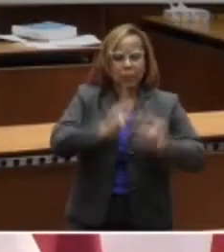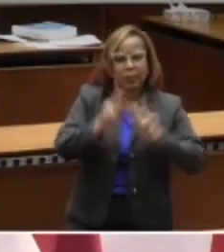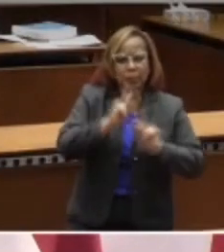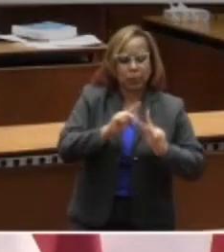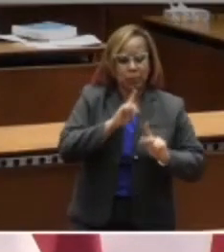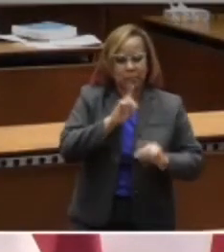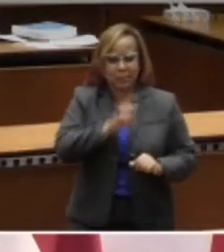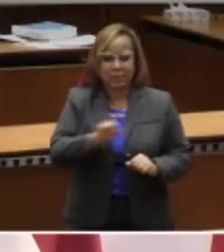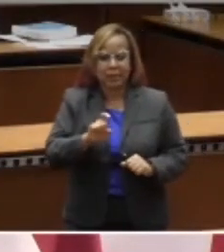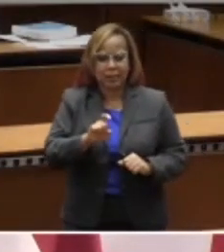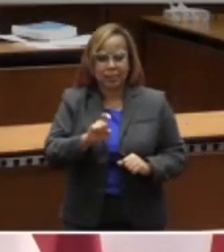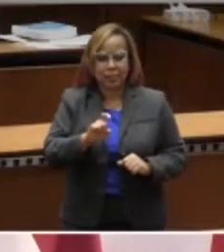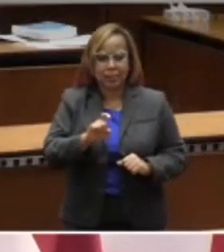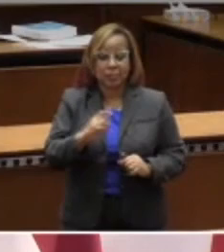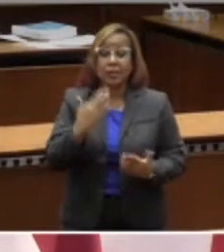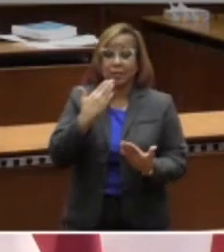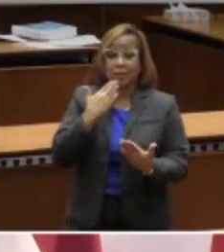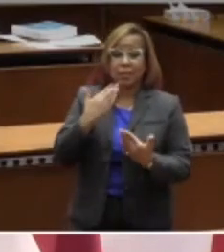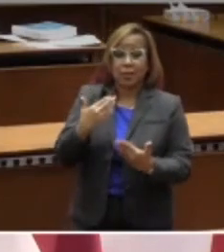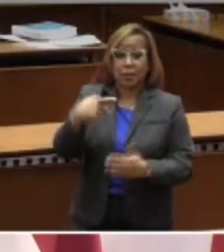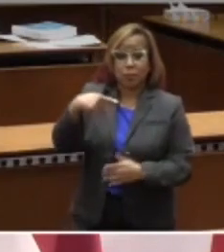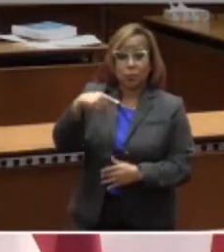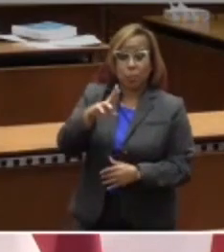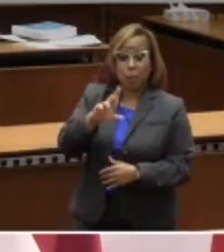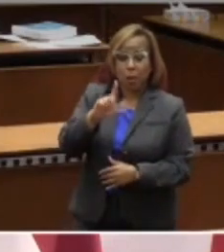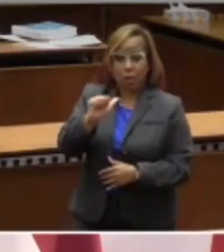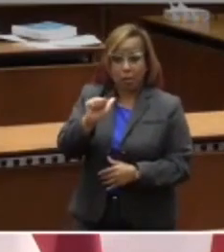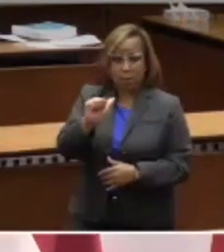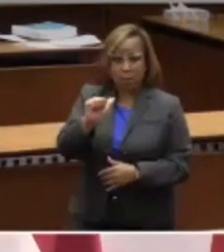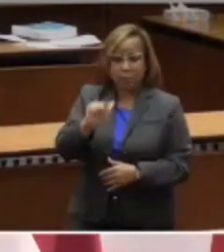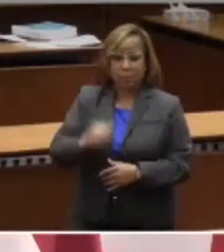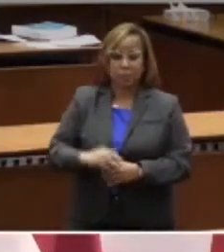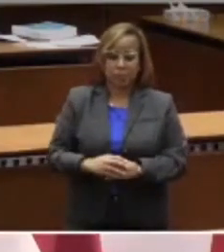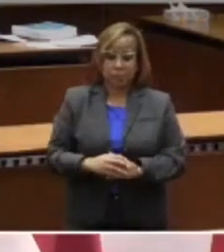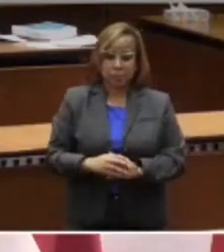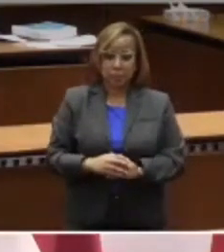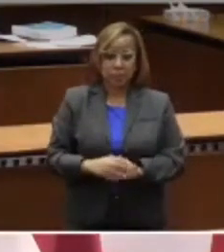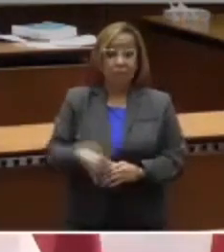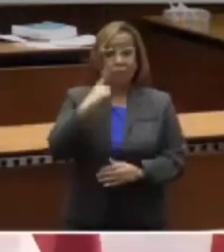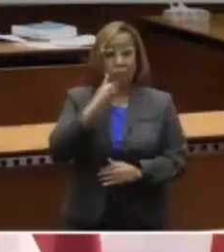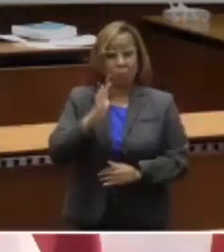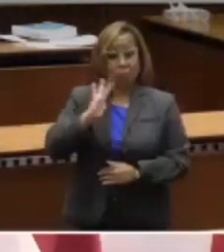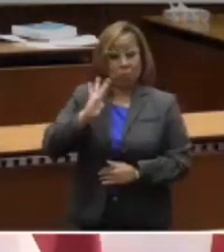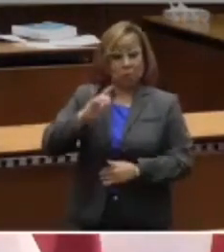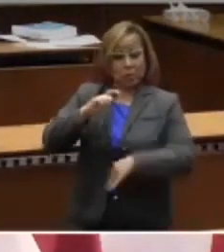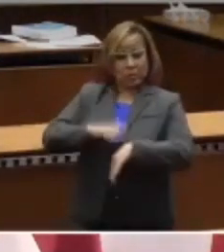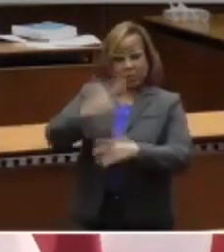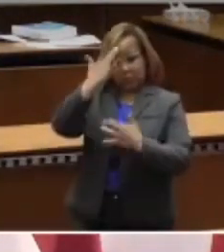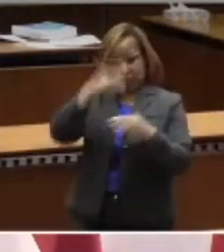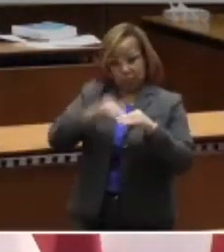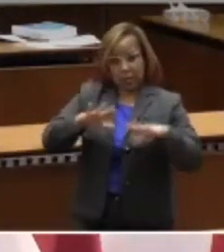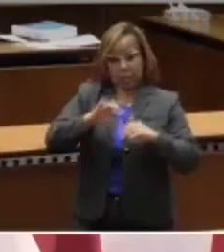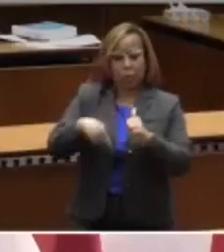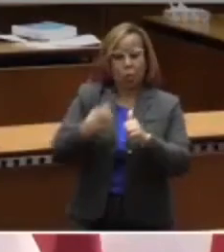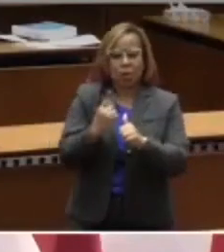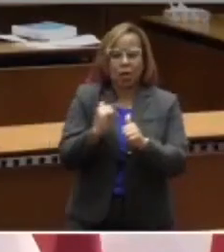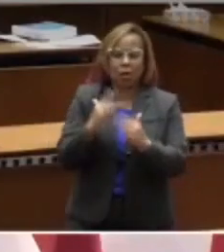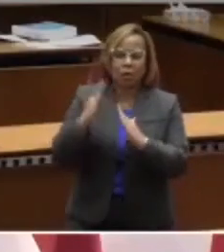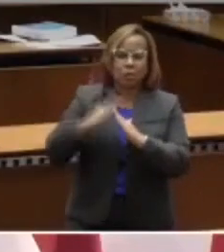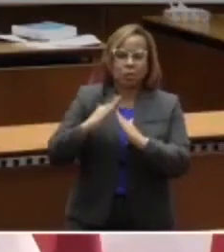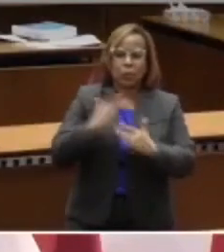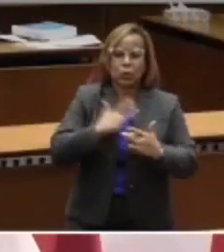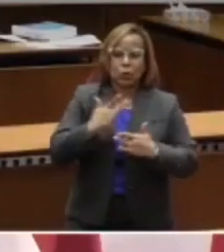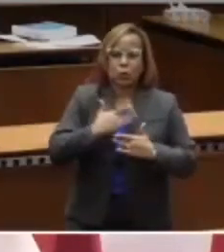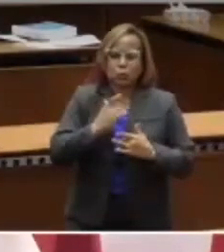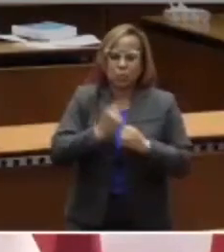in need. Thank you, Paula. From the early days of this pandemic, one of our greatest concerns